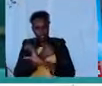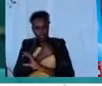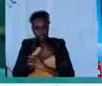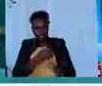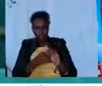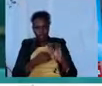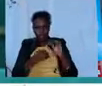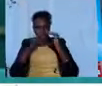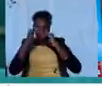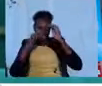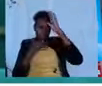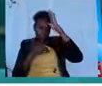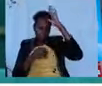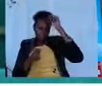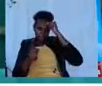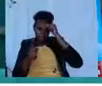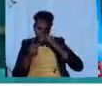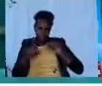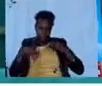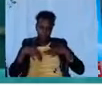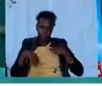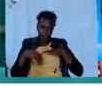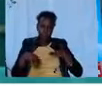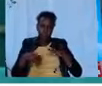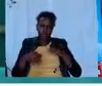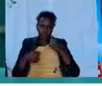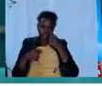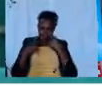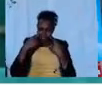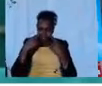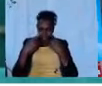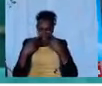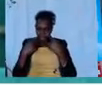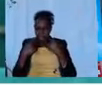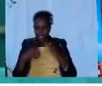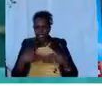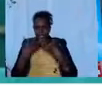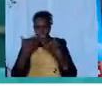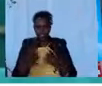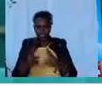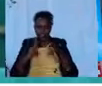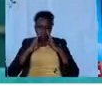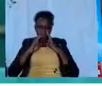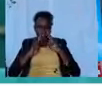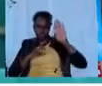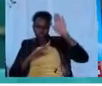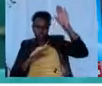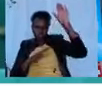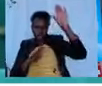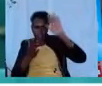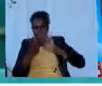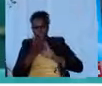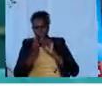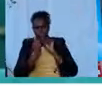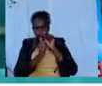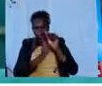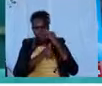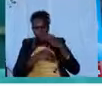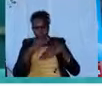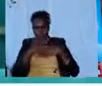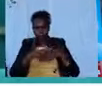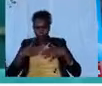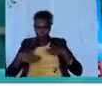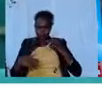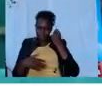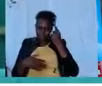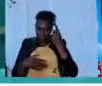Father, remember them that have believed. Lord God Almighty, grant them your peace. The peace that surpasses human understanding is